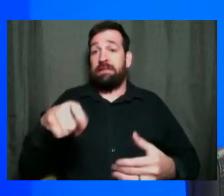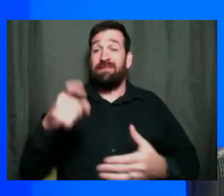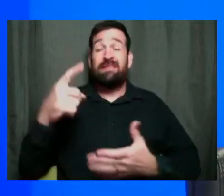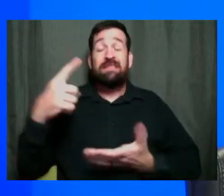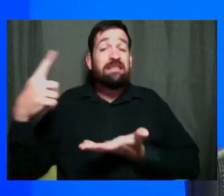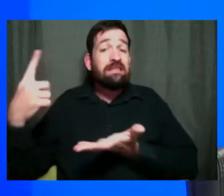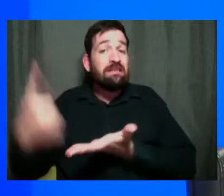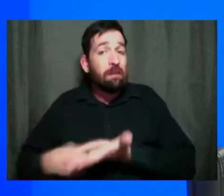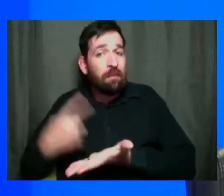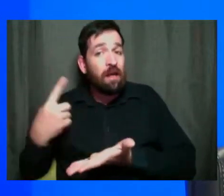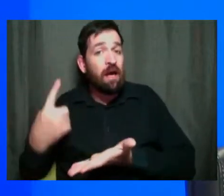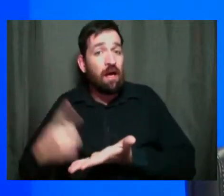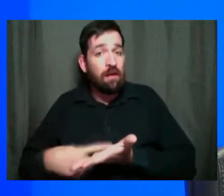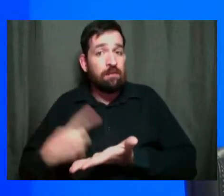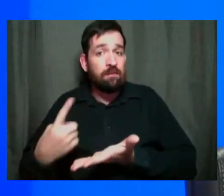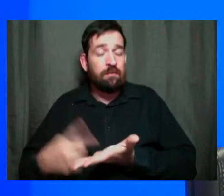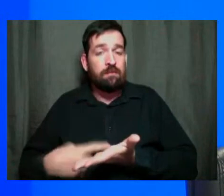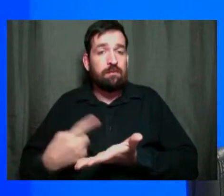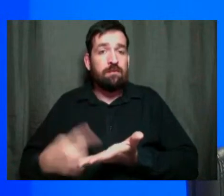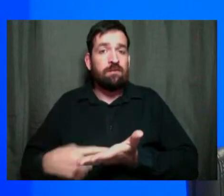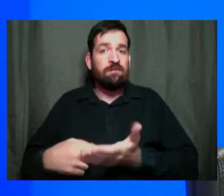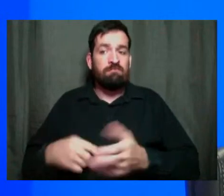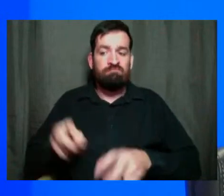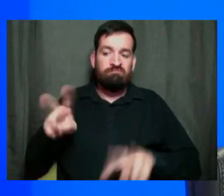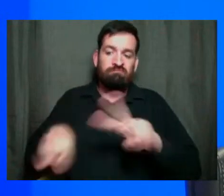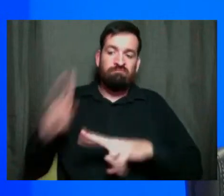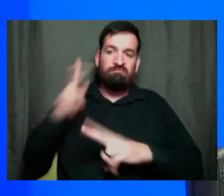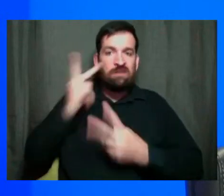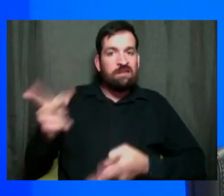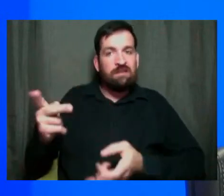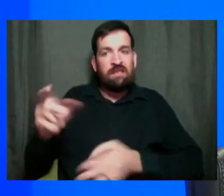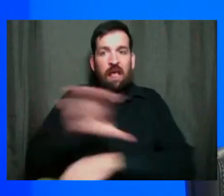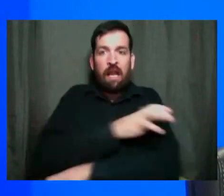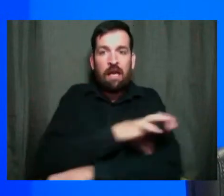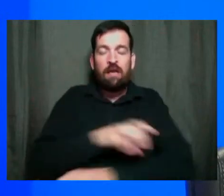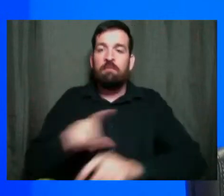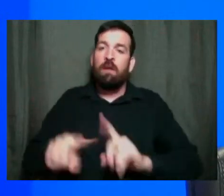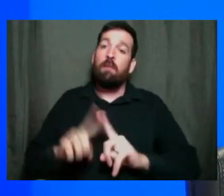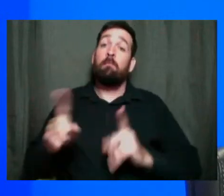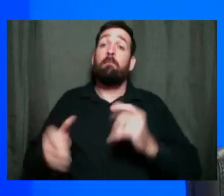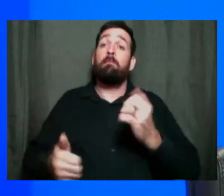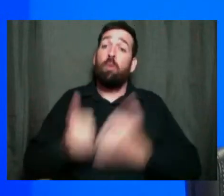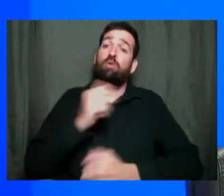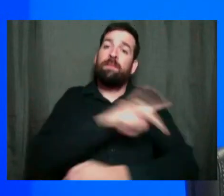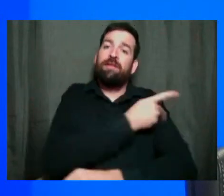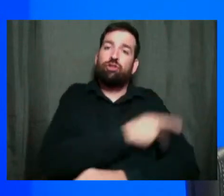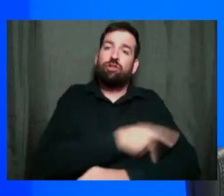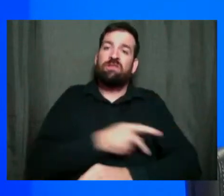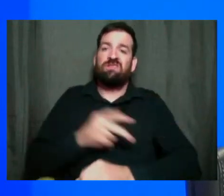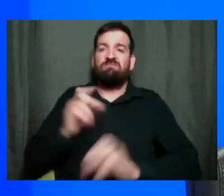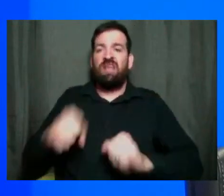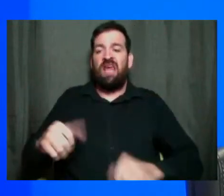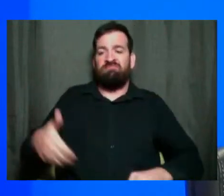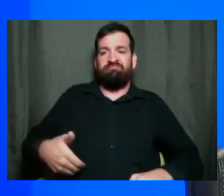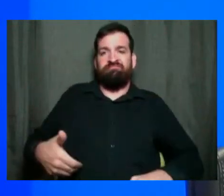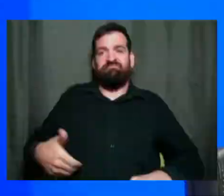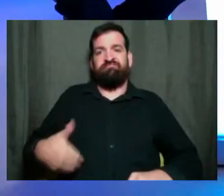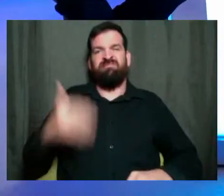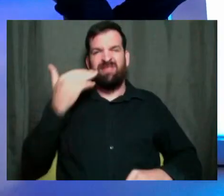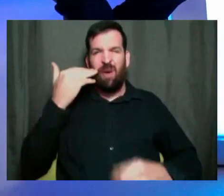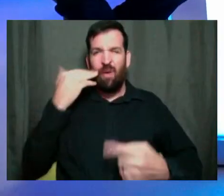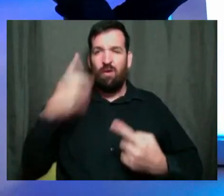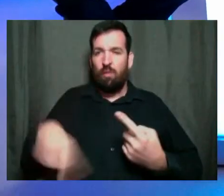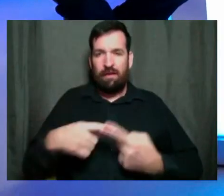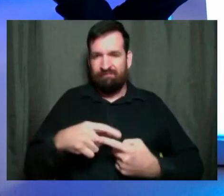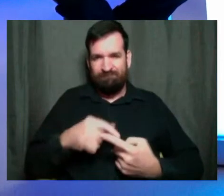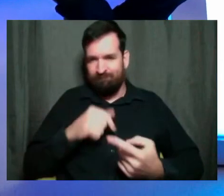may, that's why we see them in clinic and discuss that. But by and large, patients can kind of tell their threshold from whenever they just aren't going to feel right.